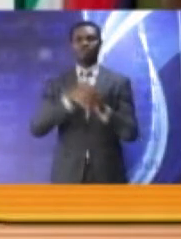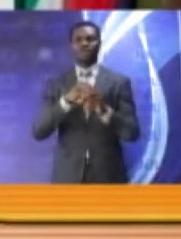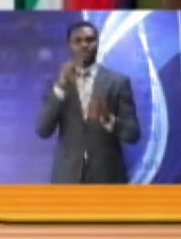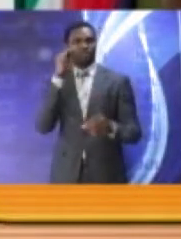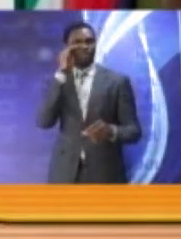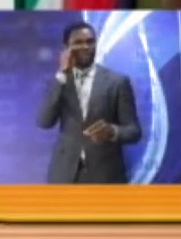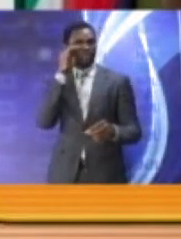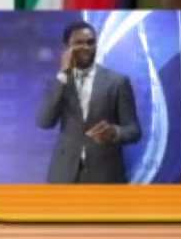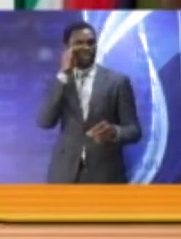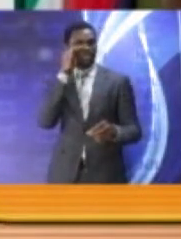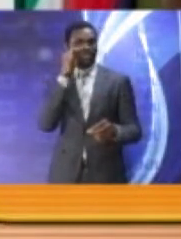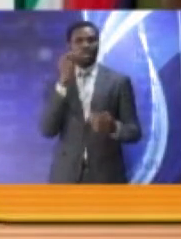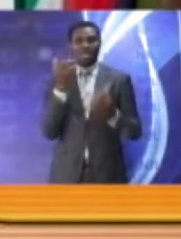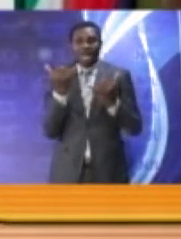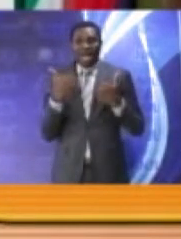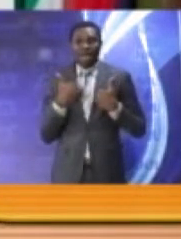due